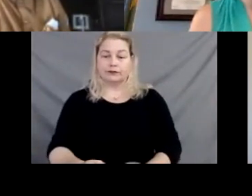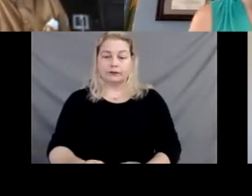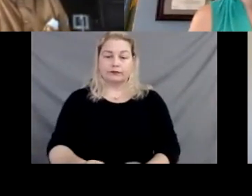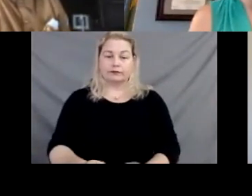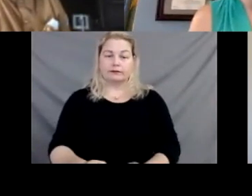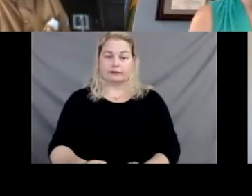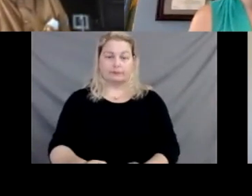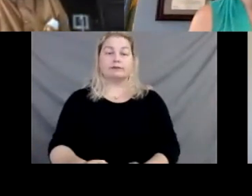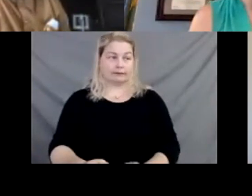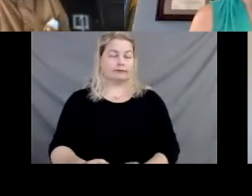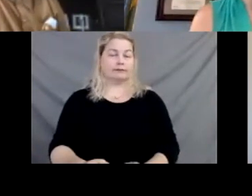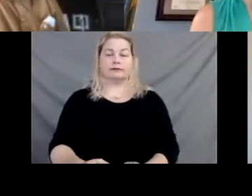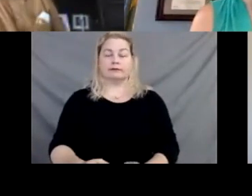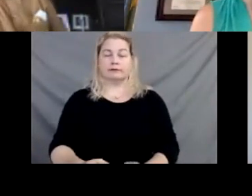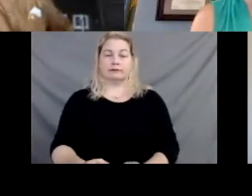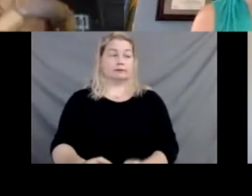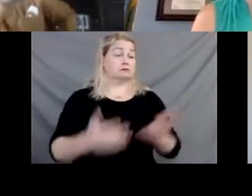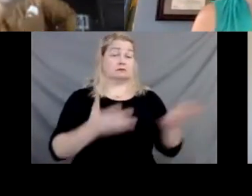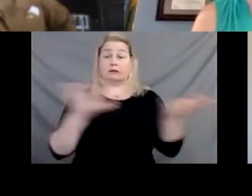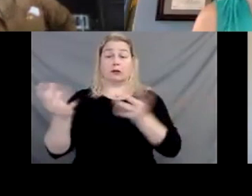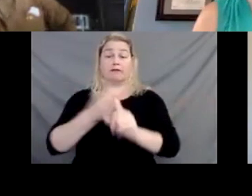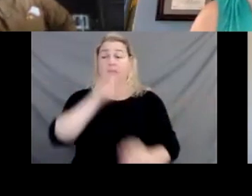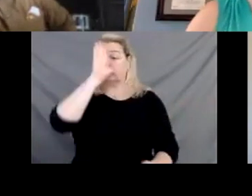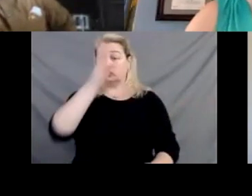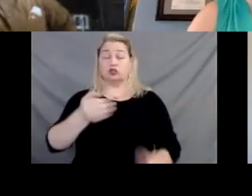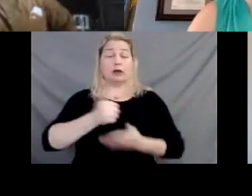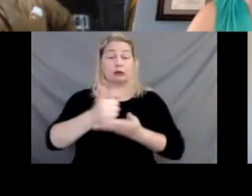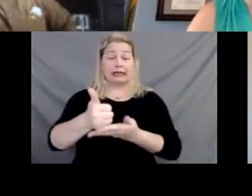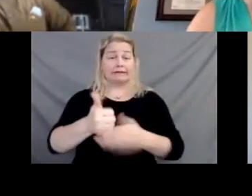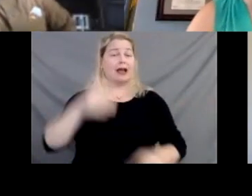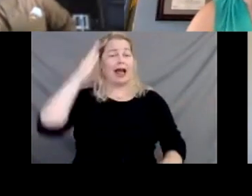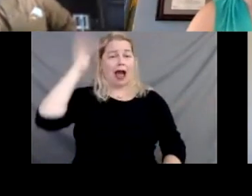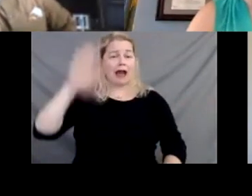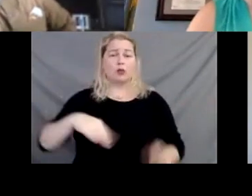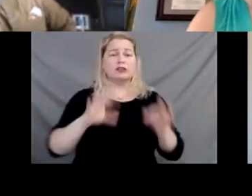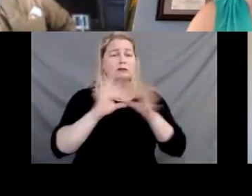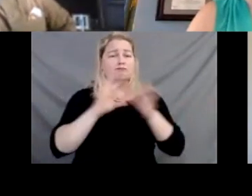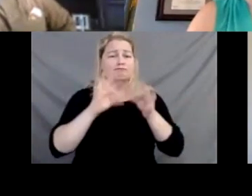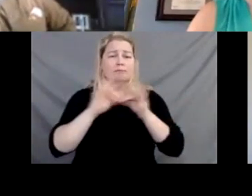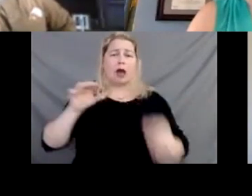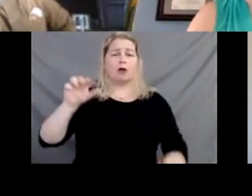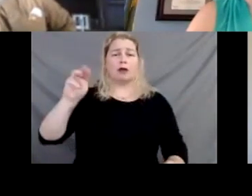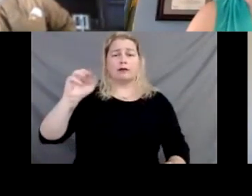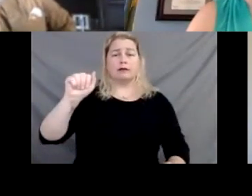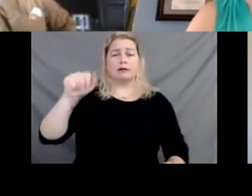So anybody from the direct relief group want to speak to that? I know there has been some mapping of those different funding